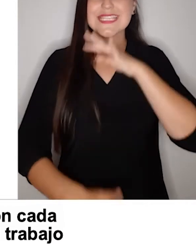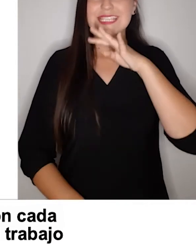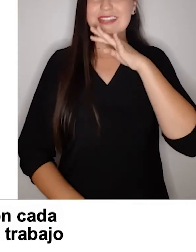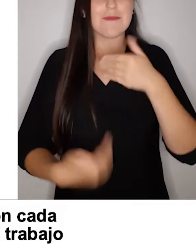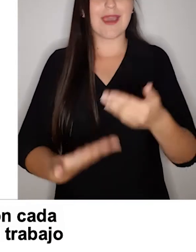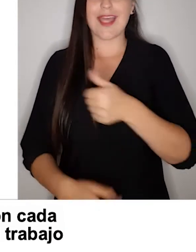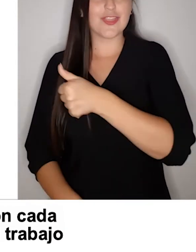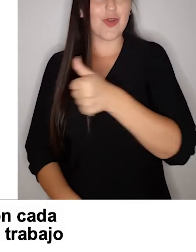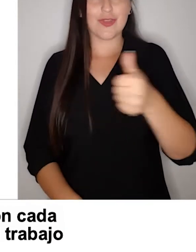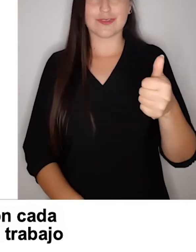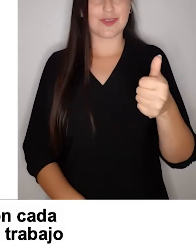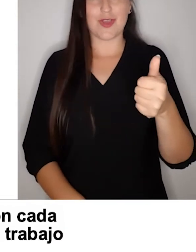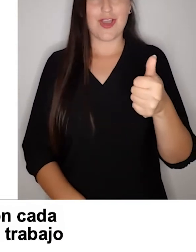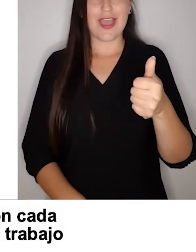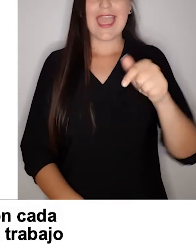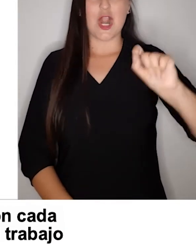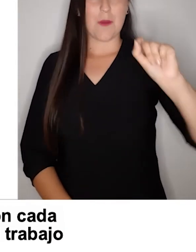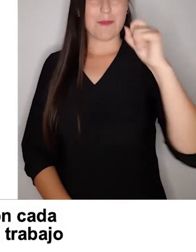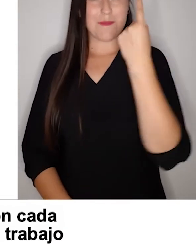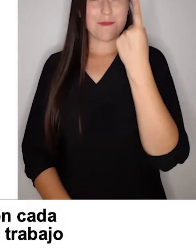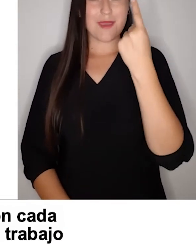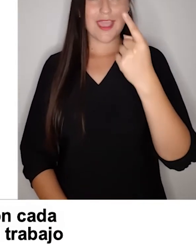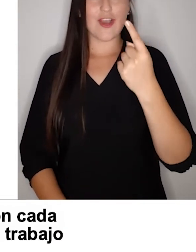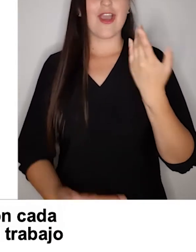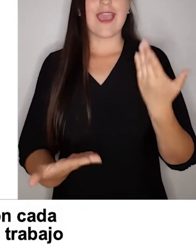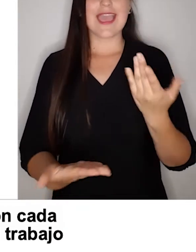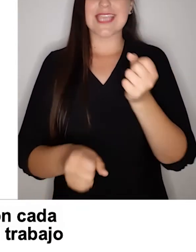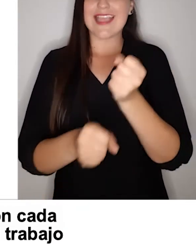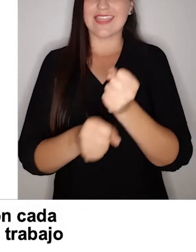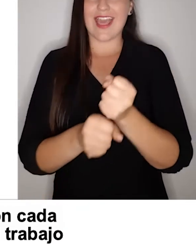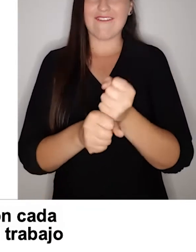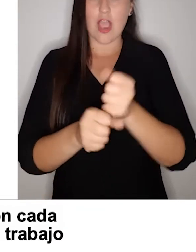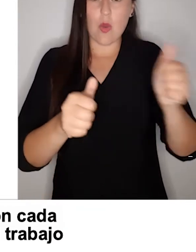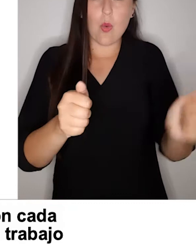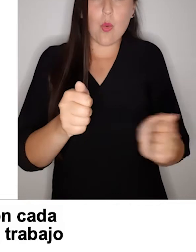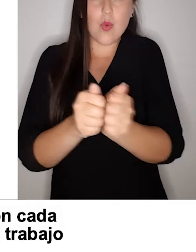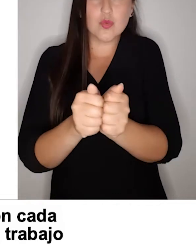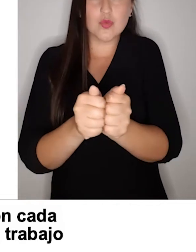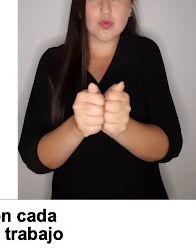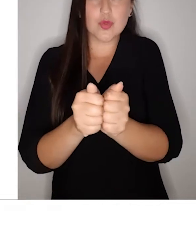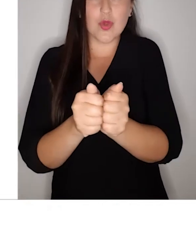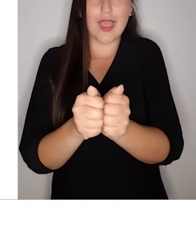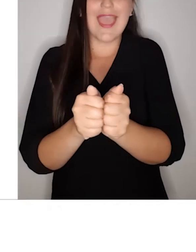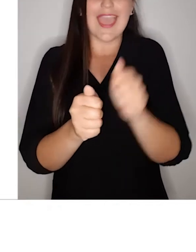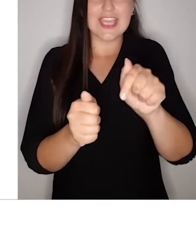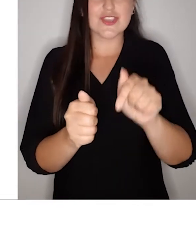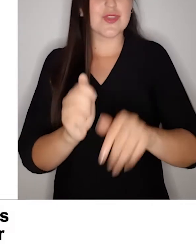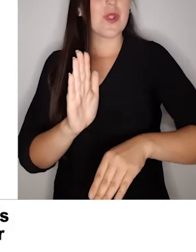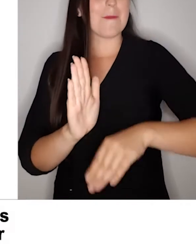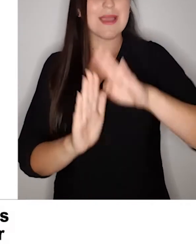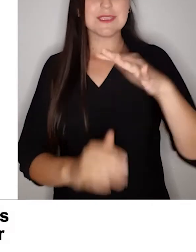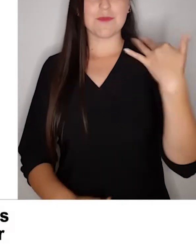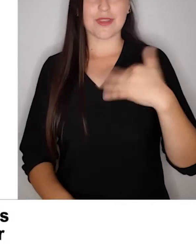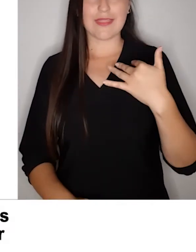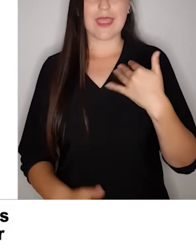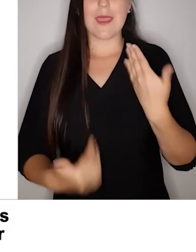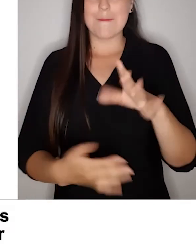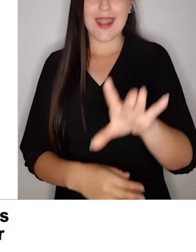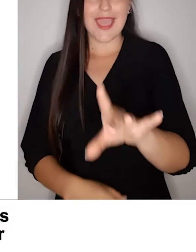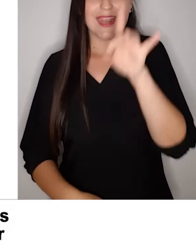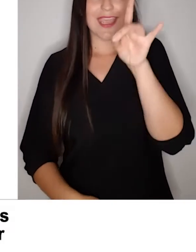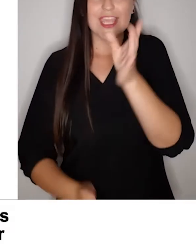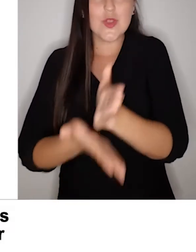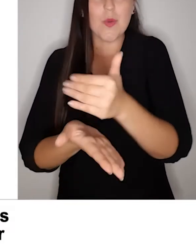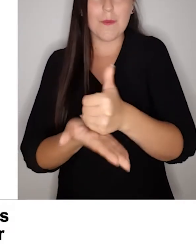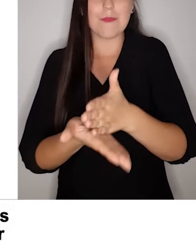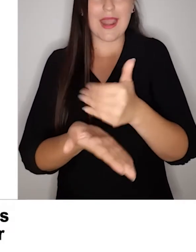of the cooperation with each individual school will set a direction for the work. But we can say that the